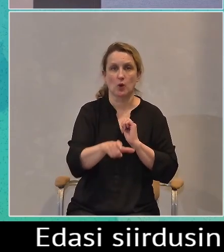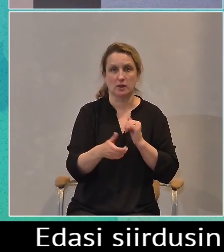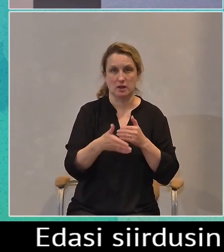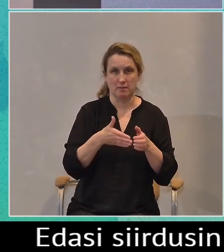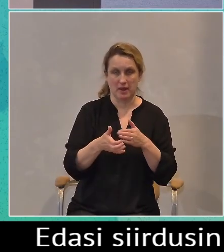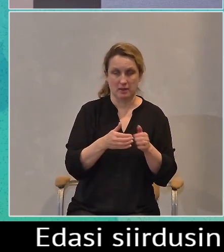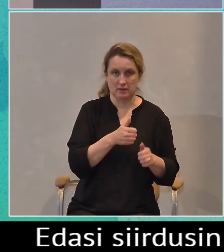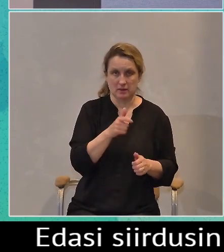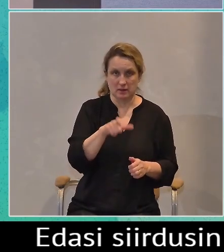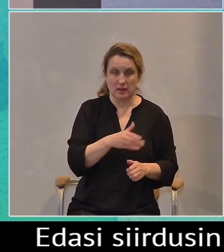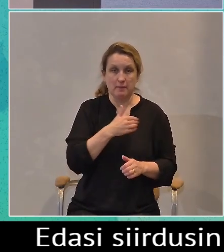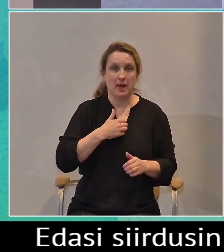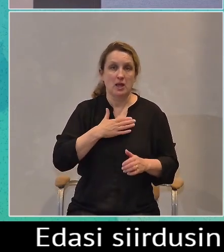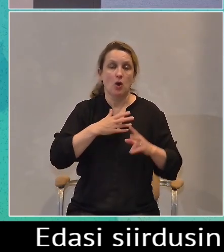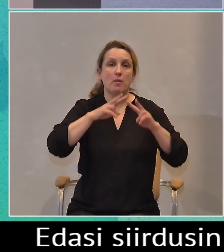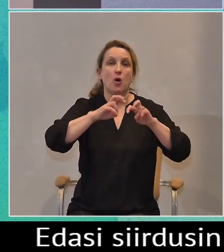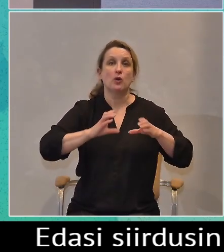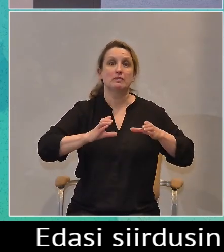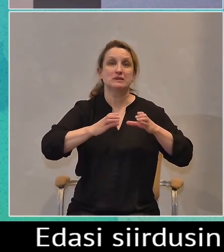principal investigator.